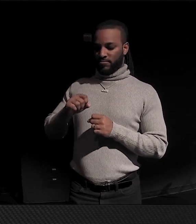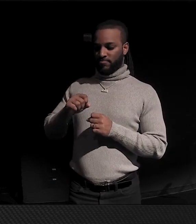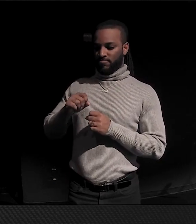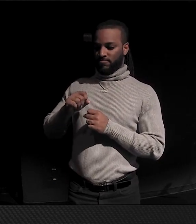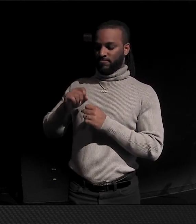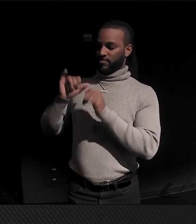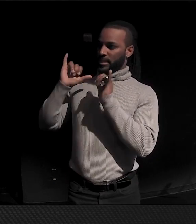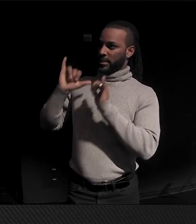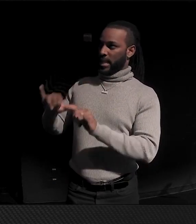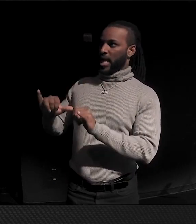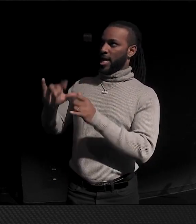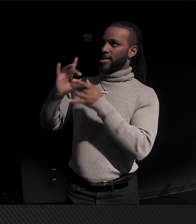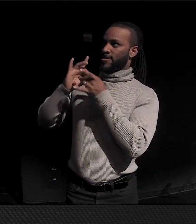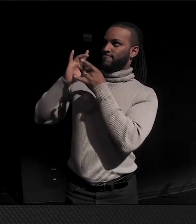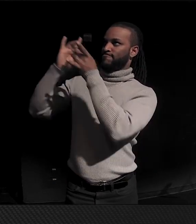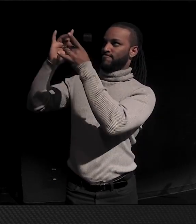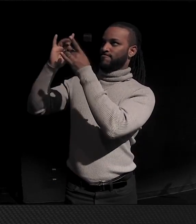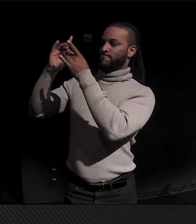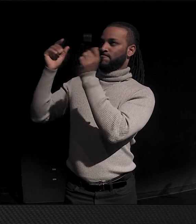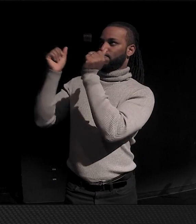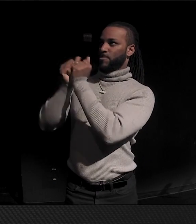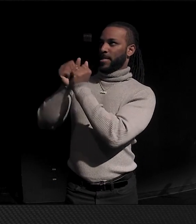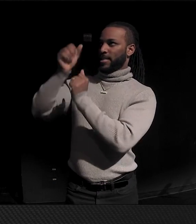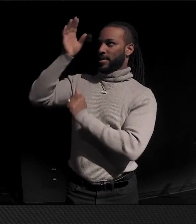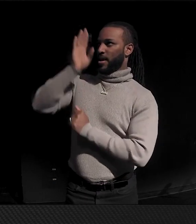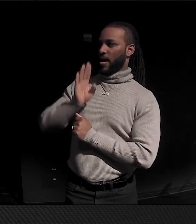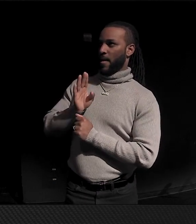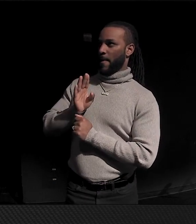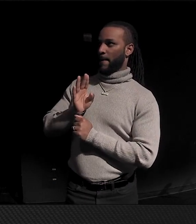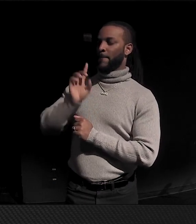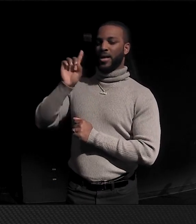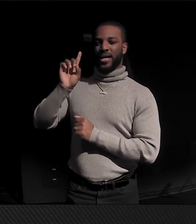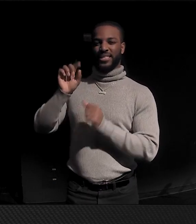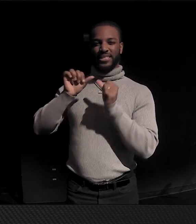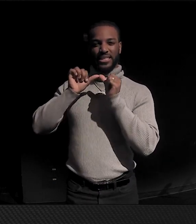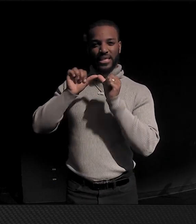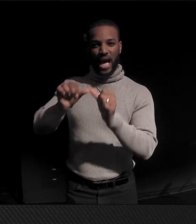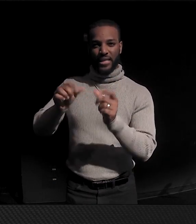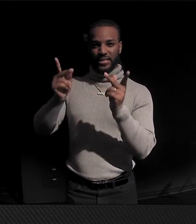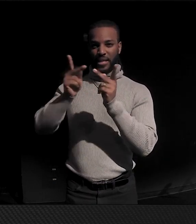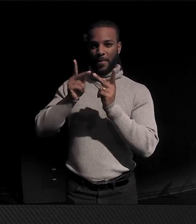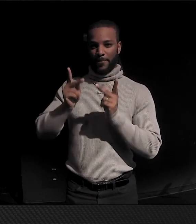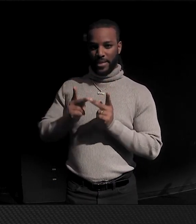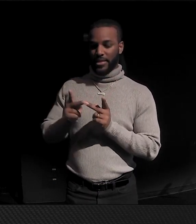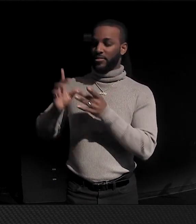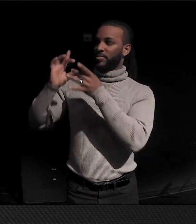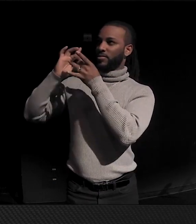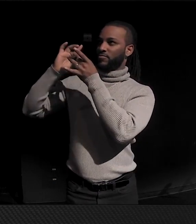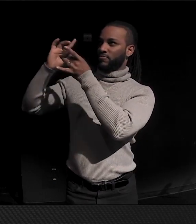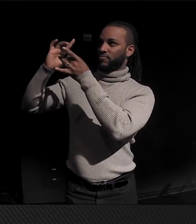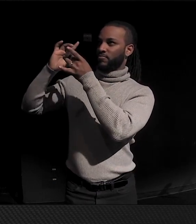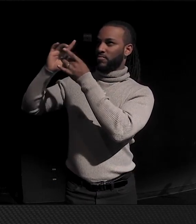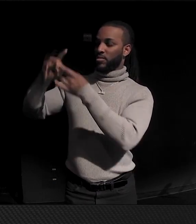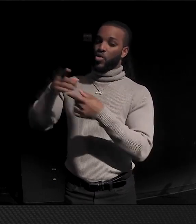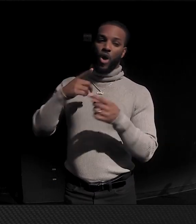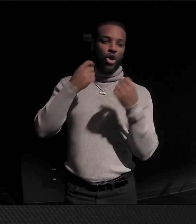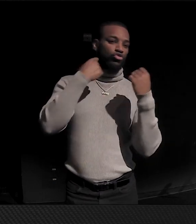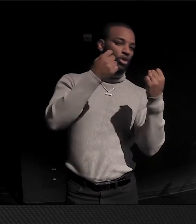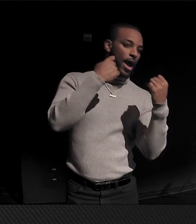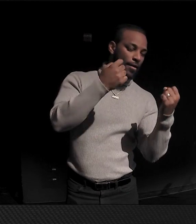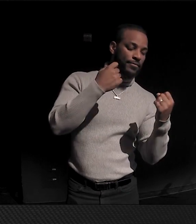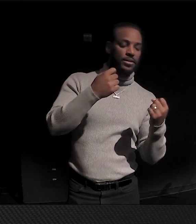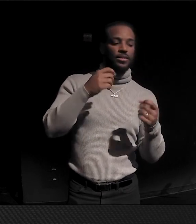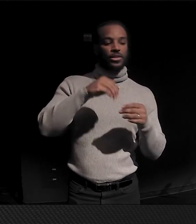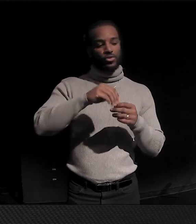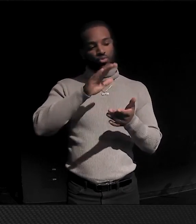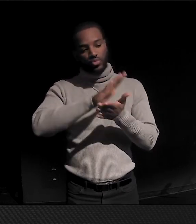with God. But it's a constant place of being. While I'm driving, while I'm at school. Yeah.